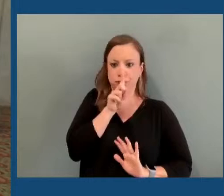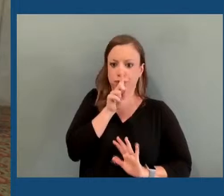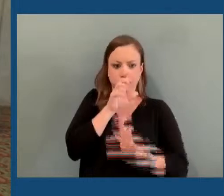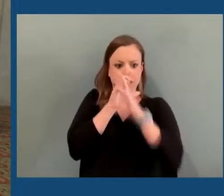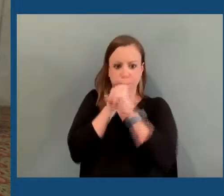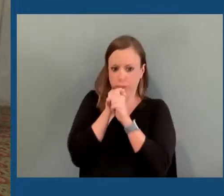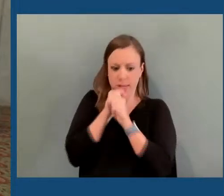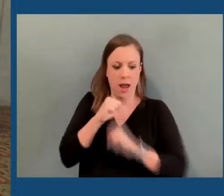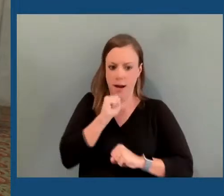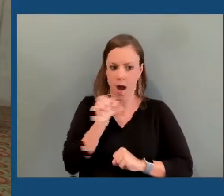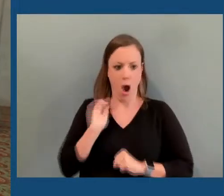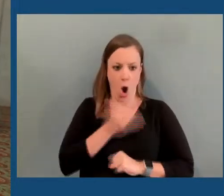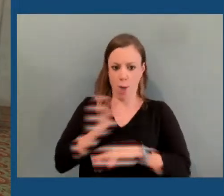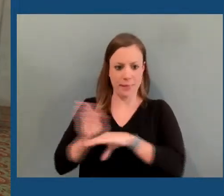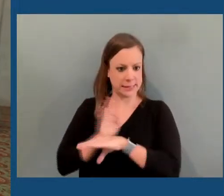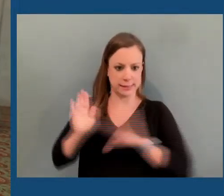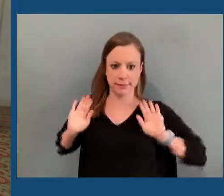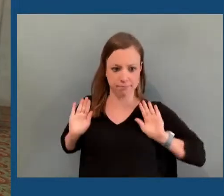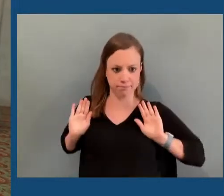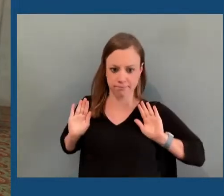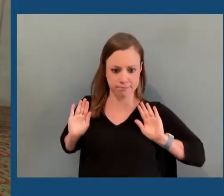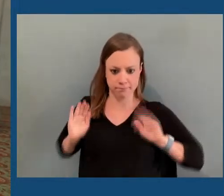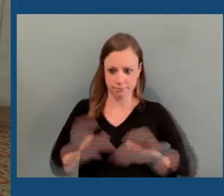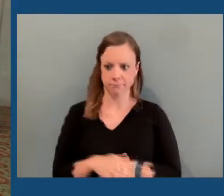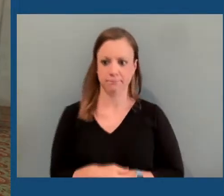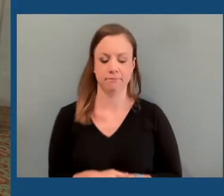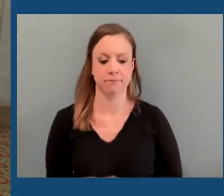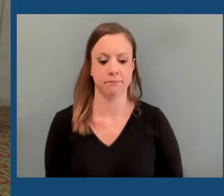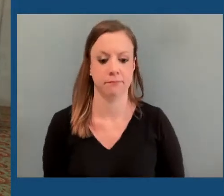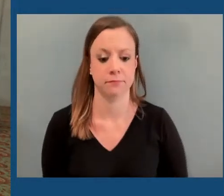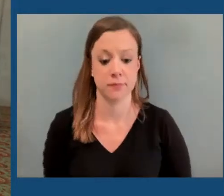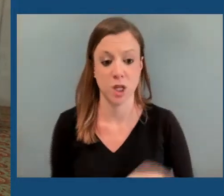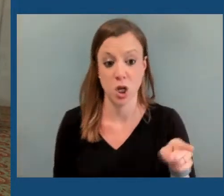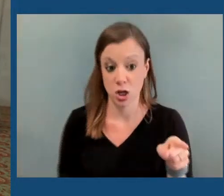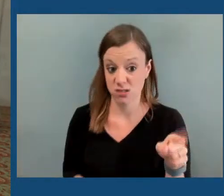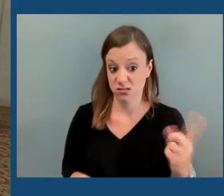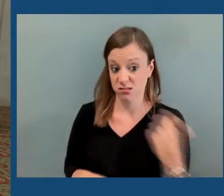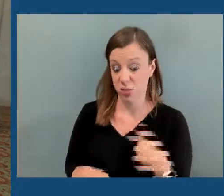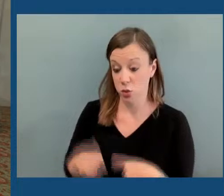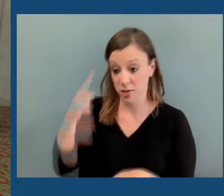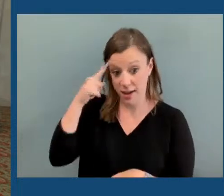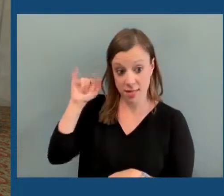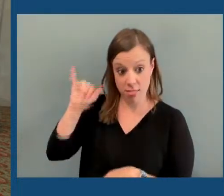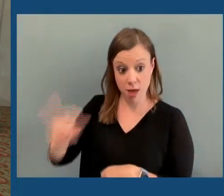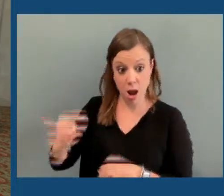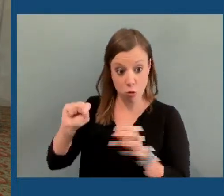With revenue from casinos, do you think any of that could replace some of the